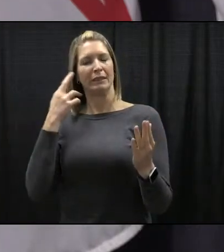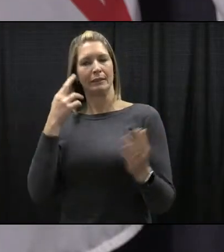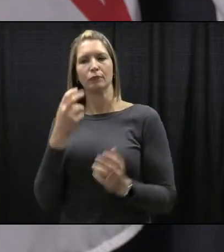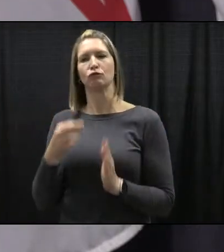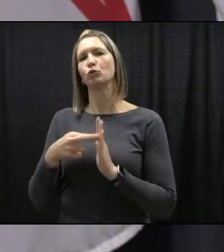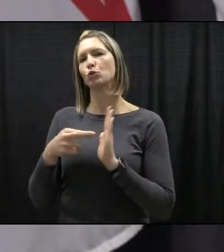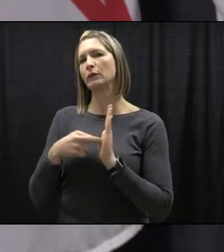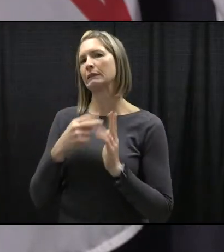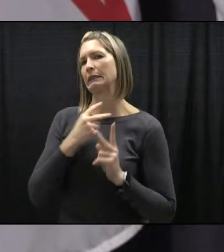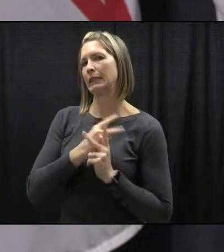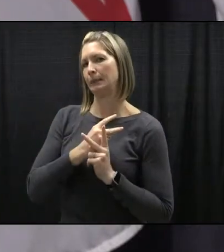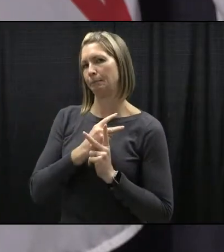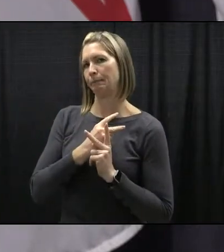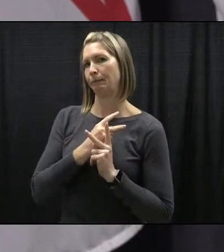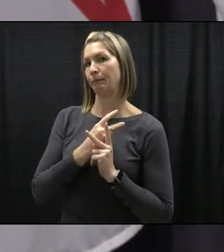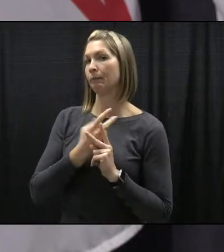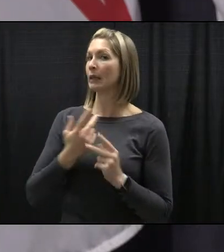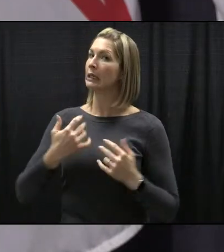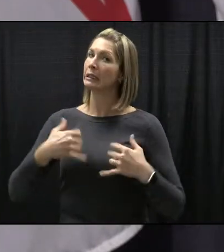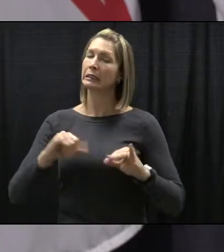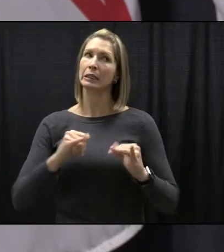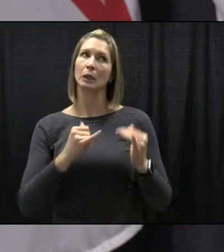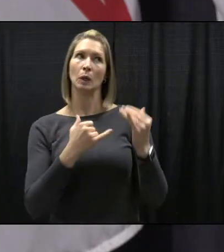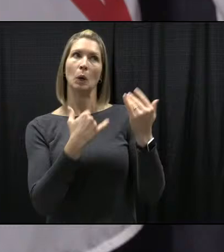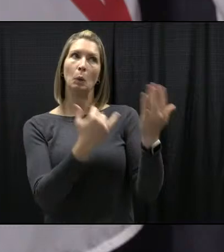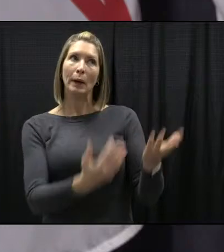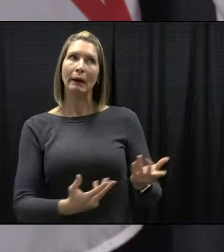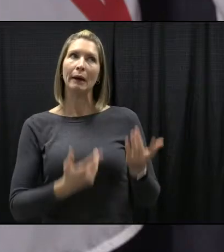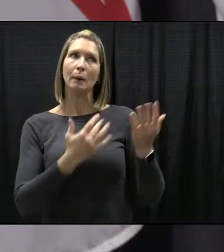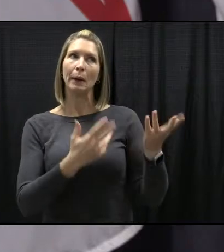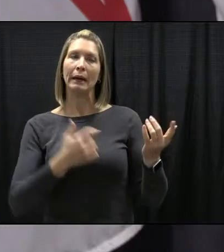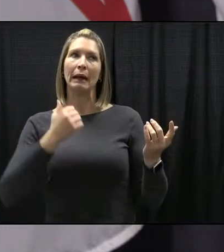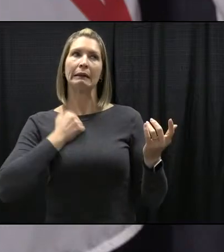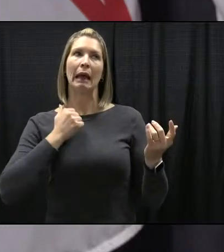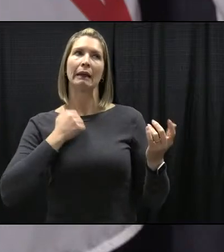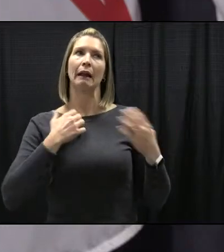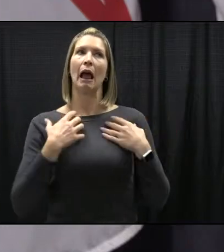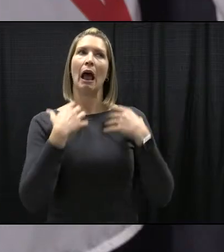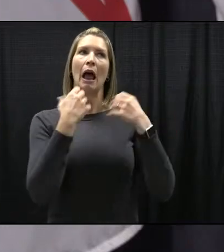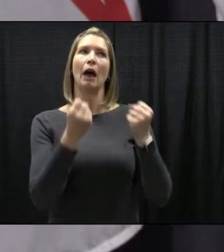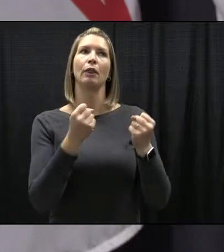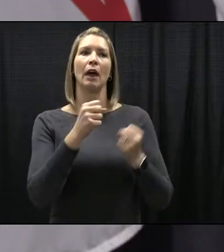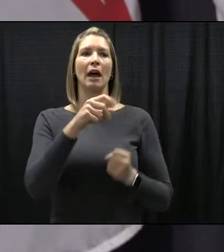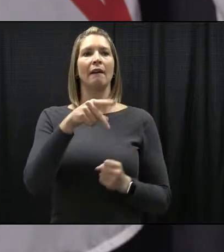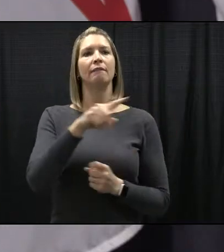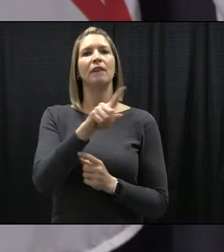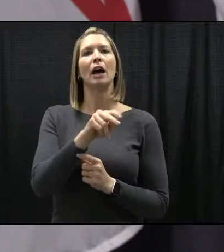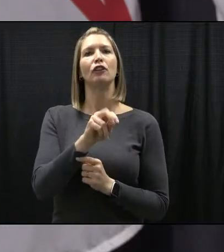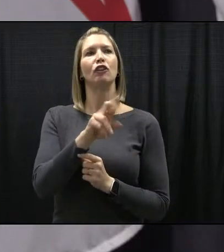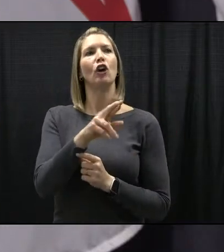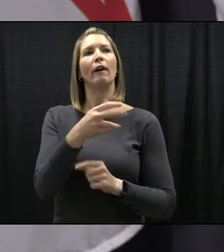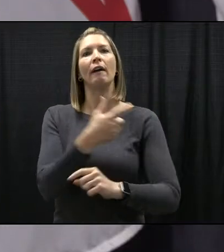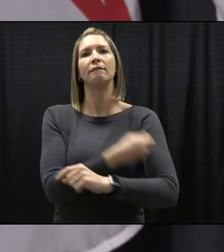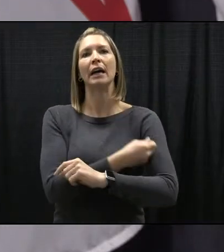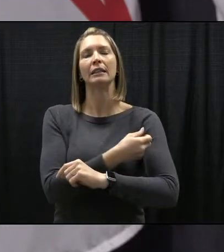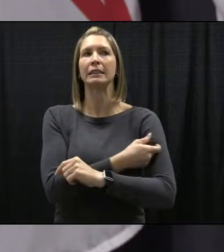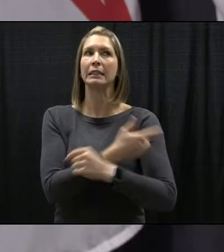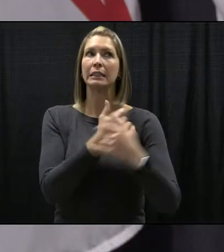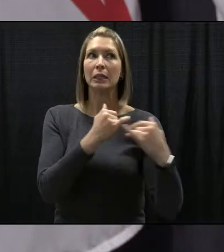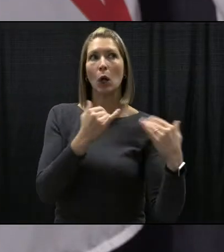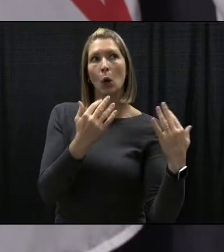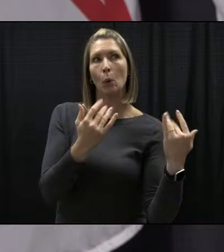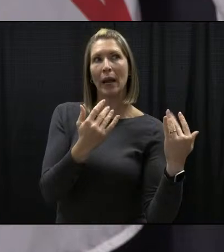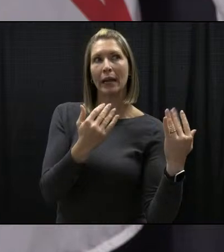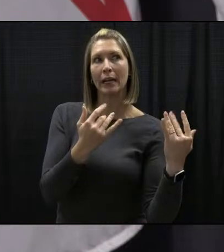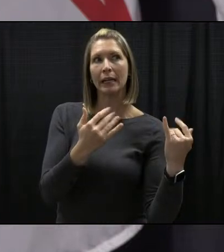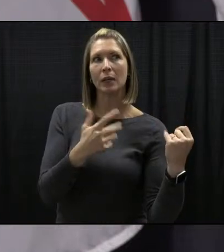We eagerly await Health Canada's approval of Pfizer's COVID-19 vaccine for children aged 5 to 11 so that